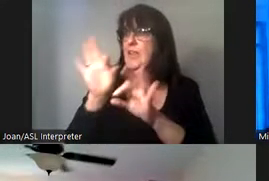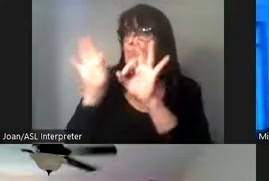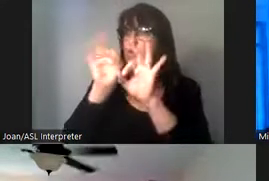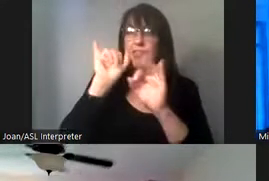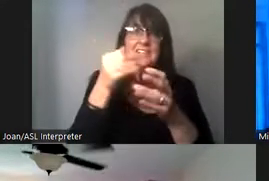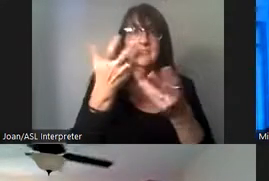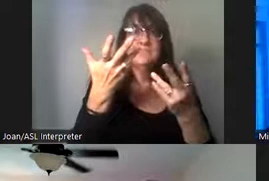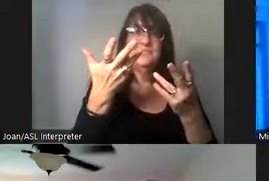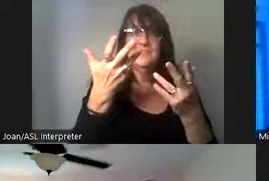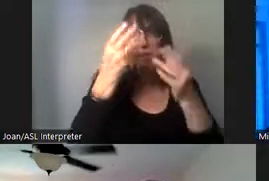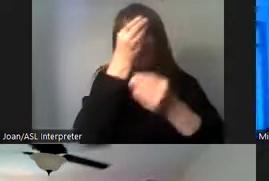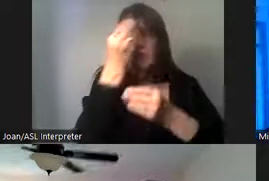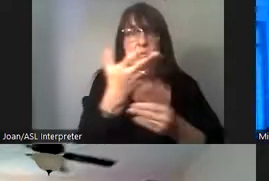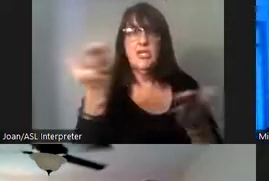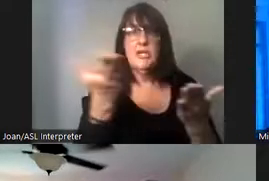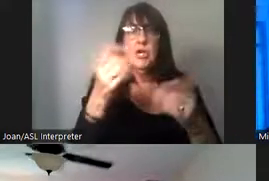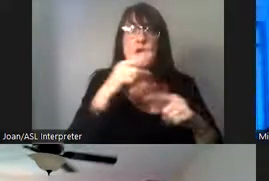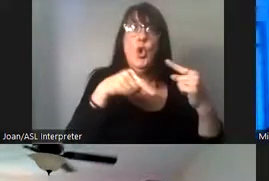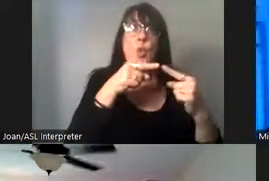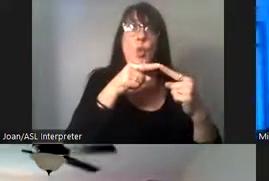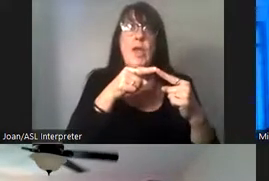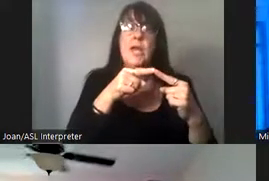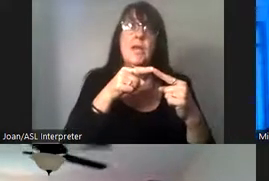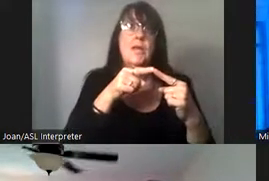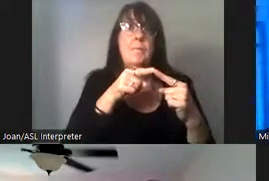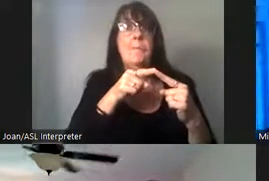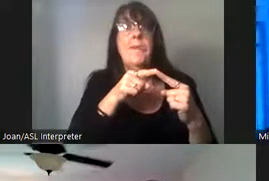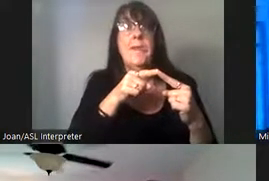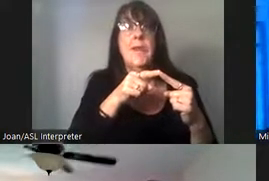here. When it comes to